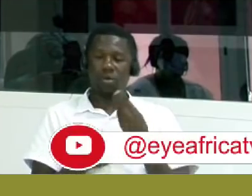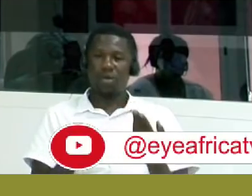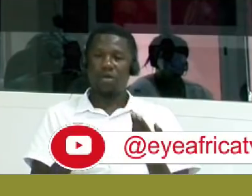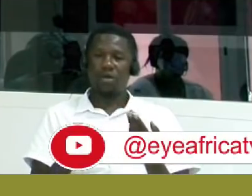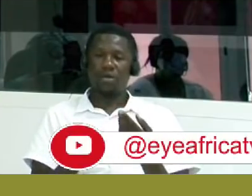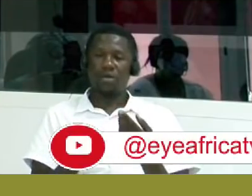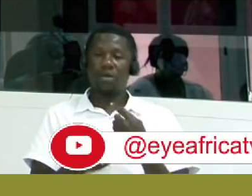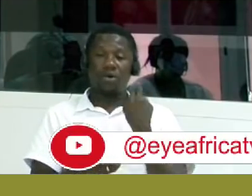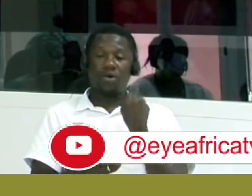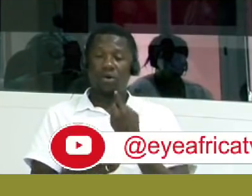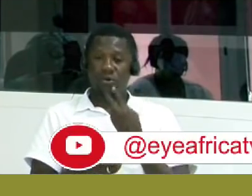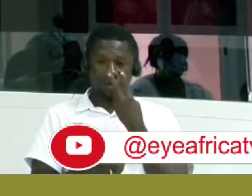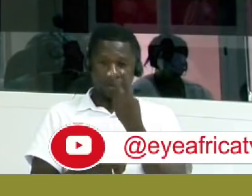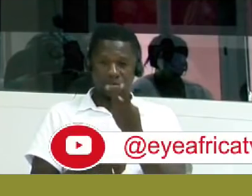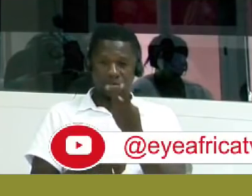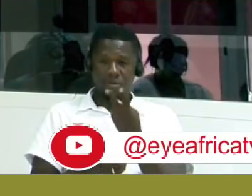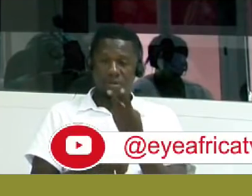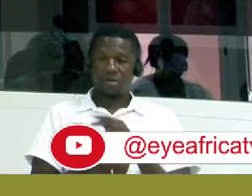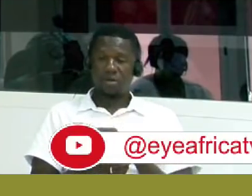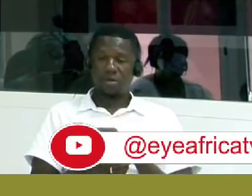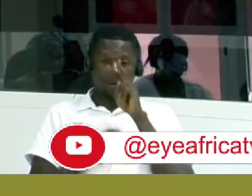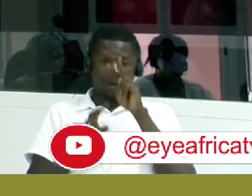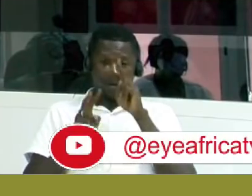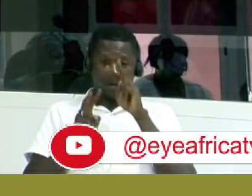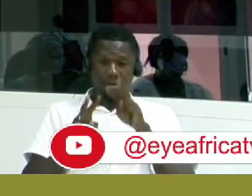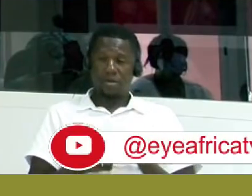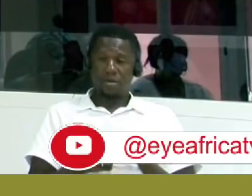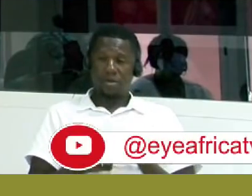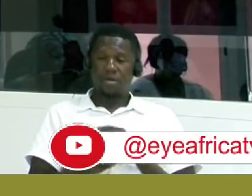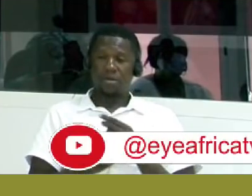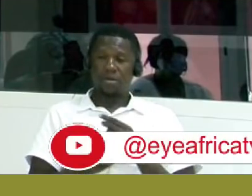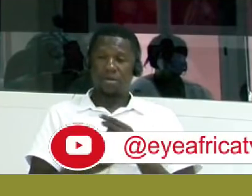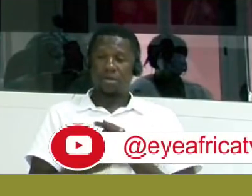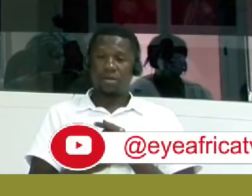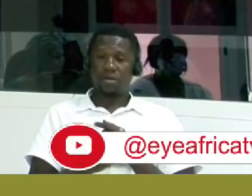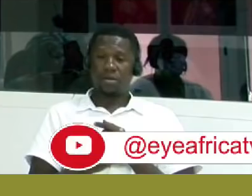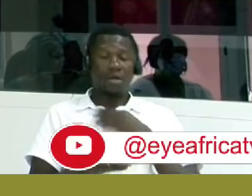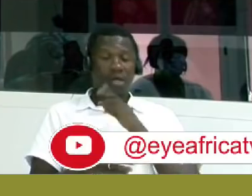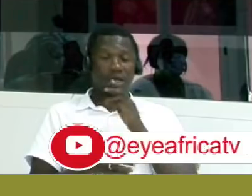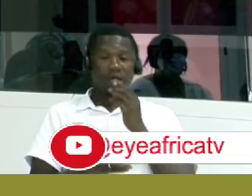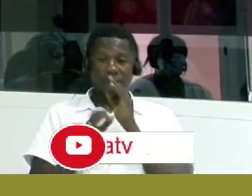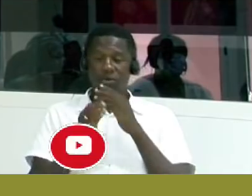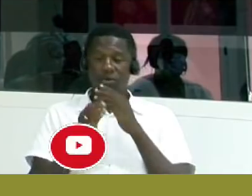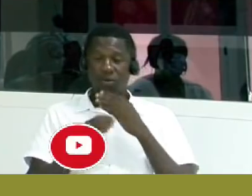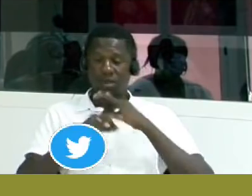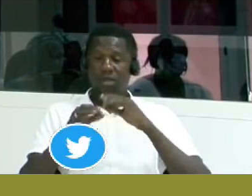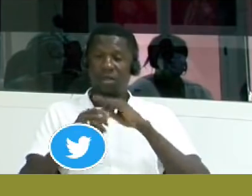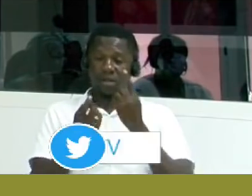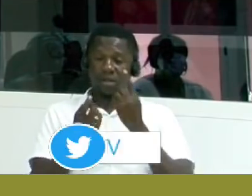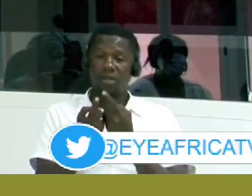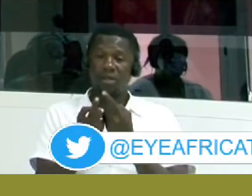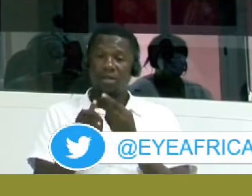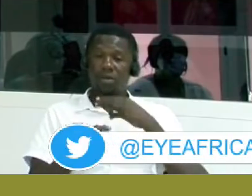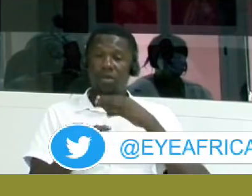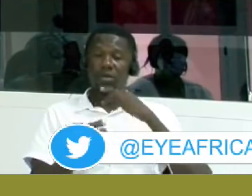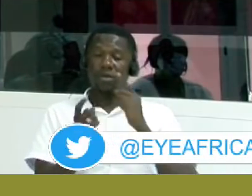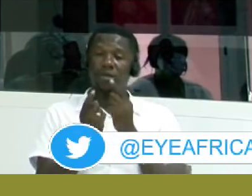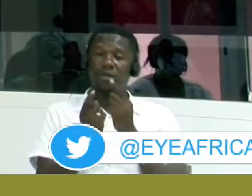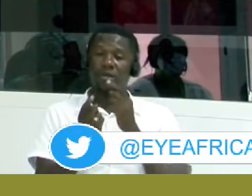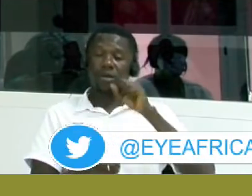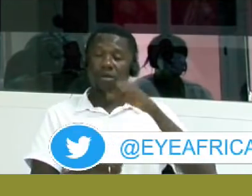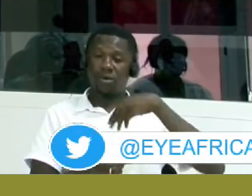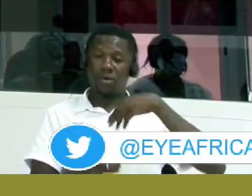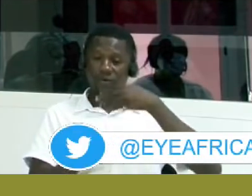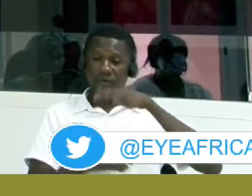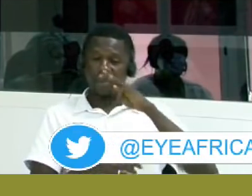just looked at me like this. And I didn't tell you the interesting thing with Sankung about those 14 men that I was telling you. You know, when I learned